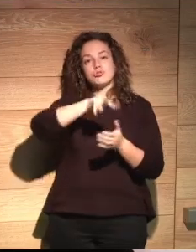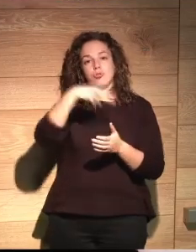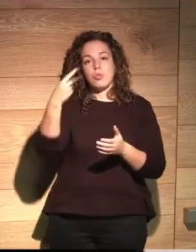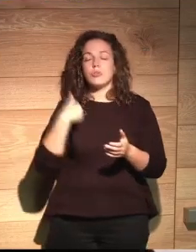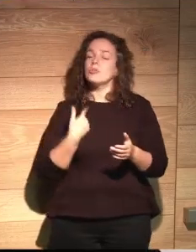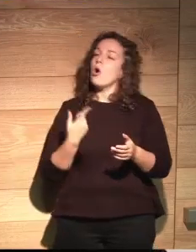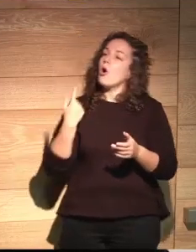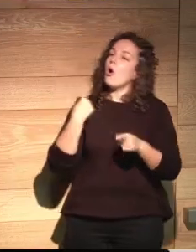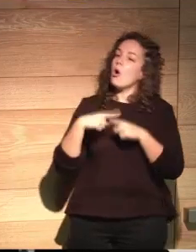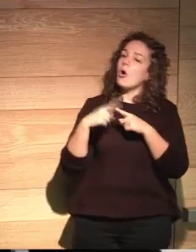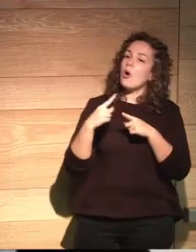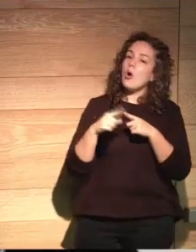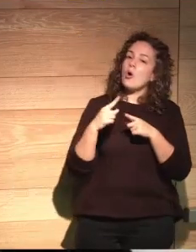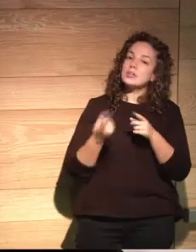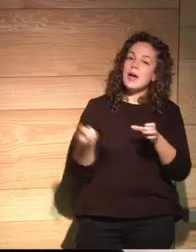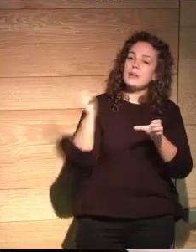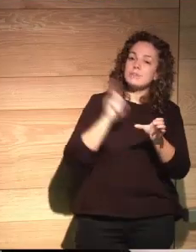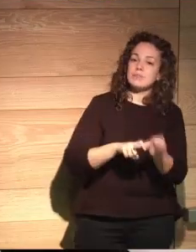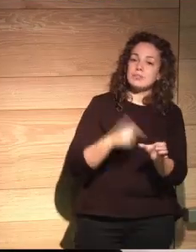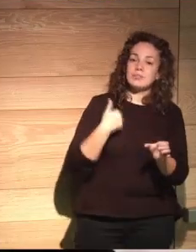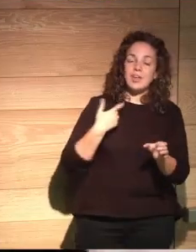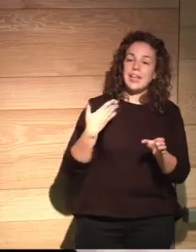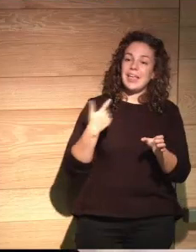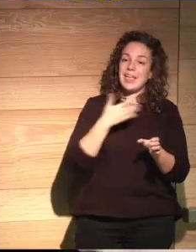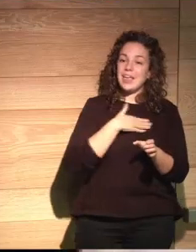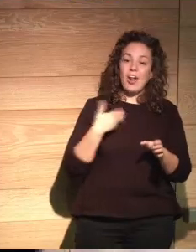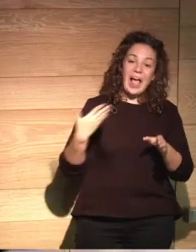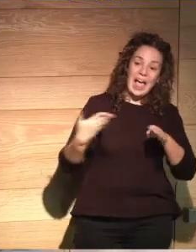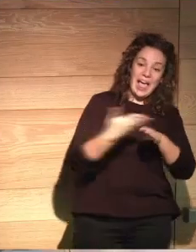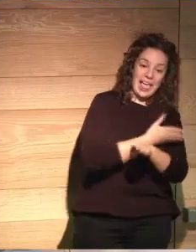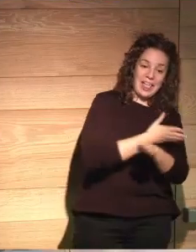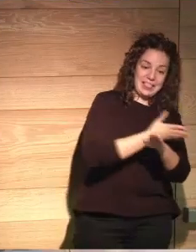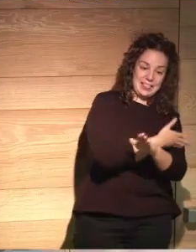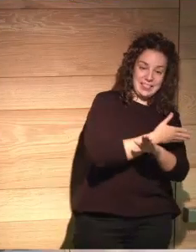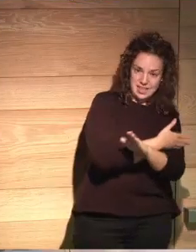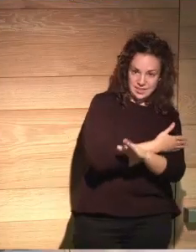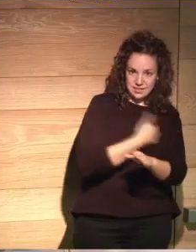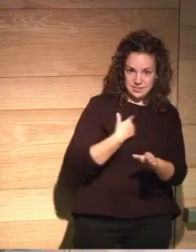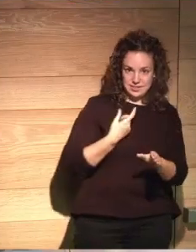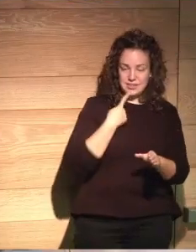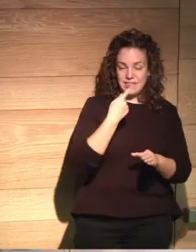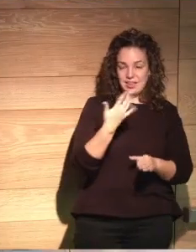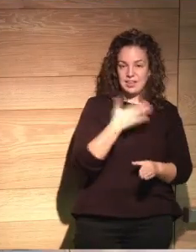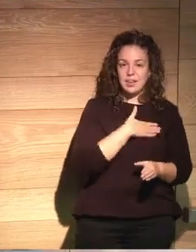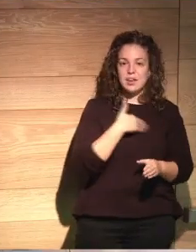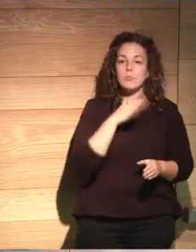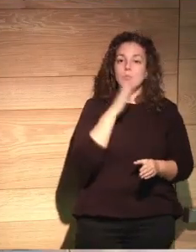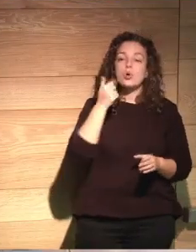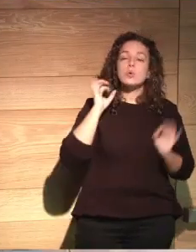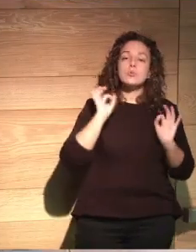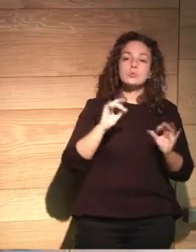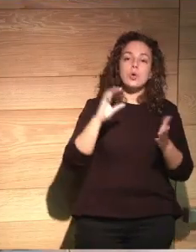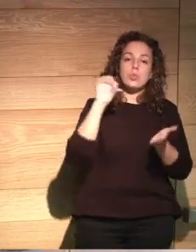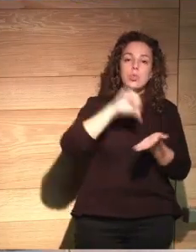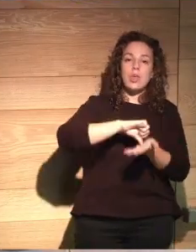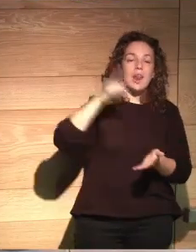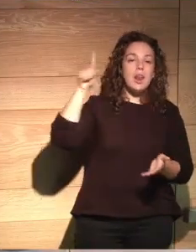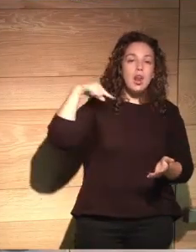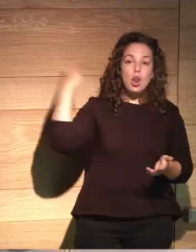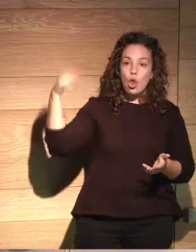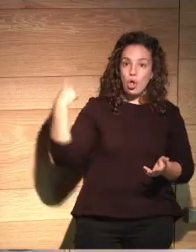life of the city. And the life of the city. I wanted to add something before he was saying all these nice words.